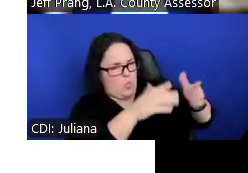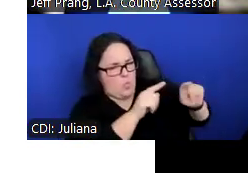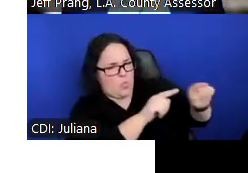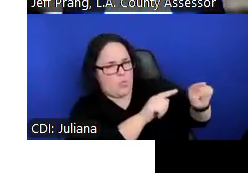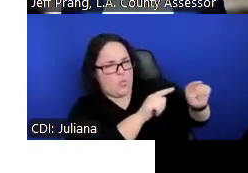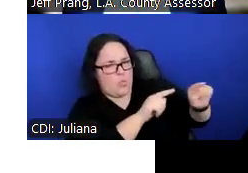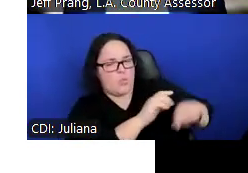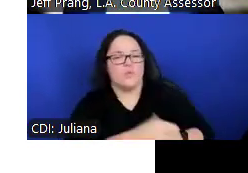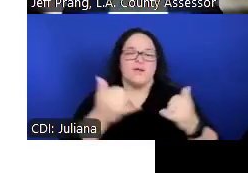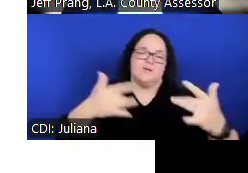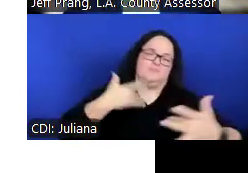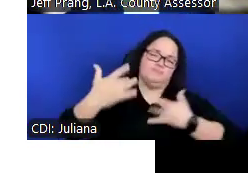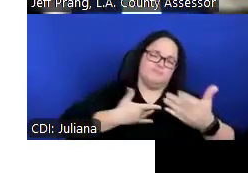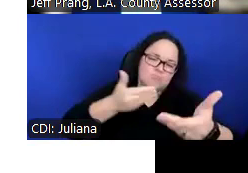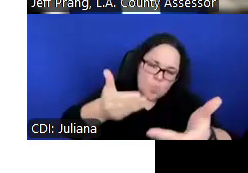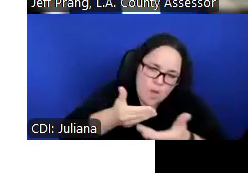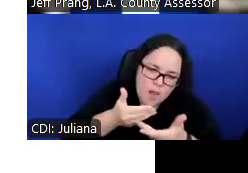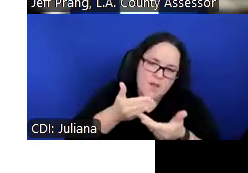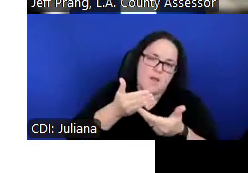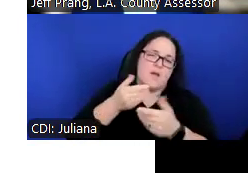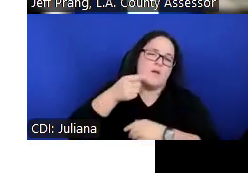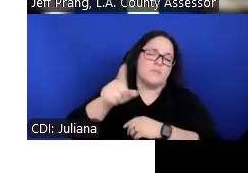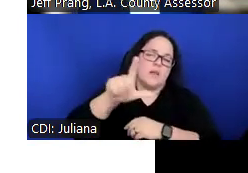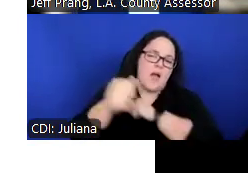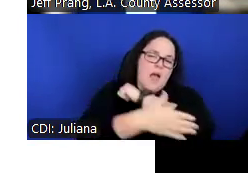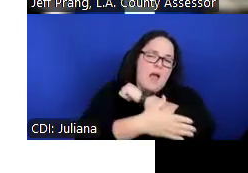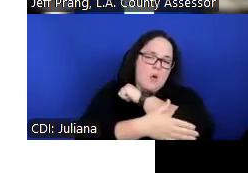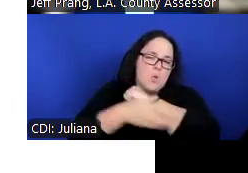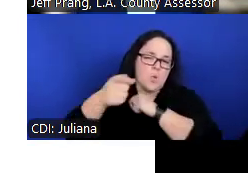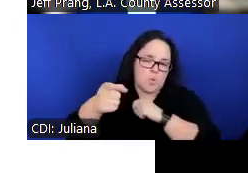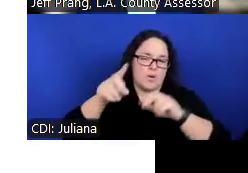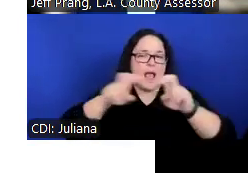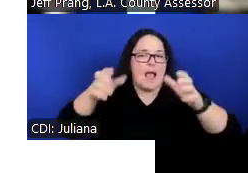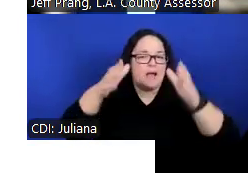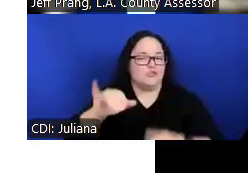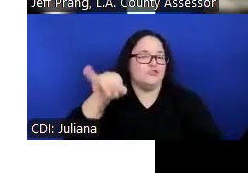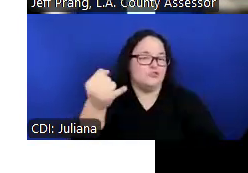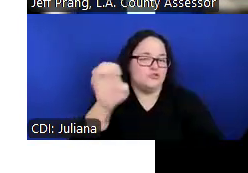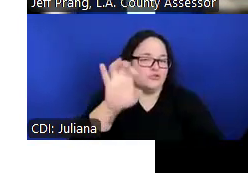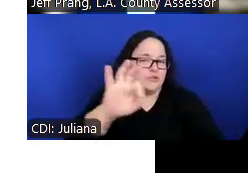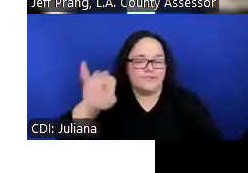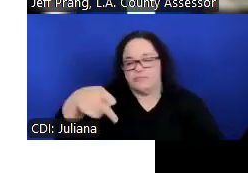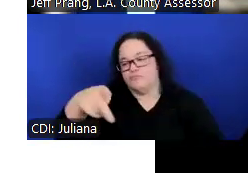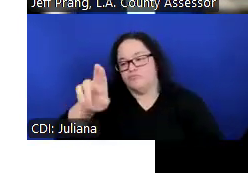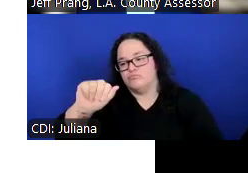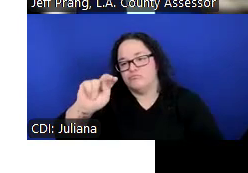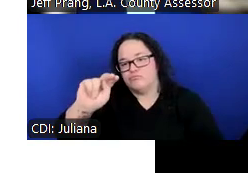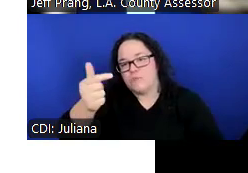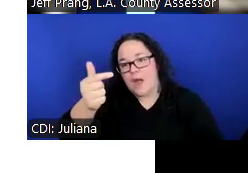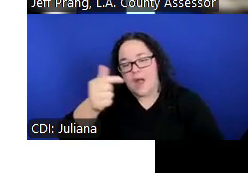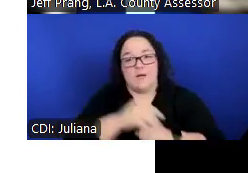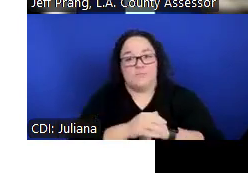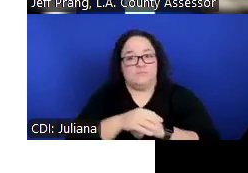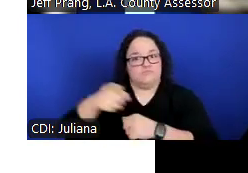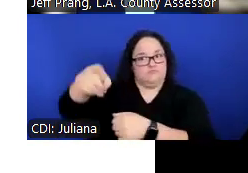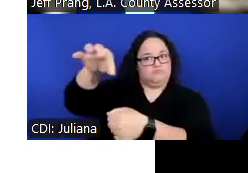Los Angeles County Assessor. Mr. Prang was elected in 2014 as the 27th Assessor